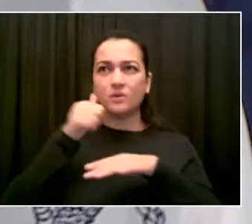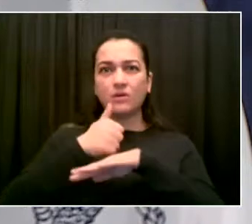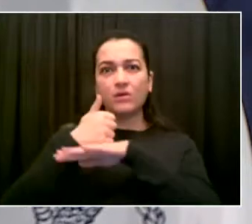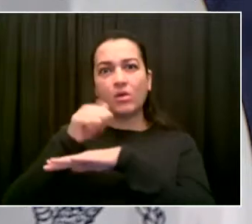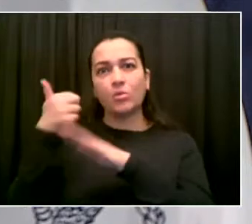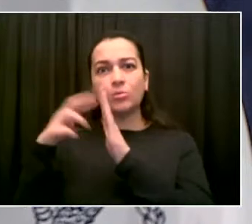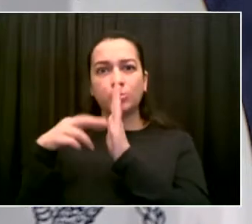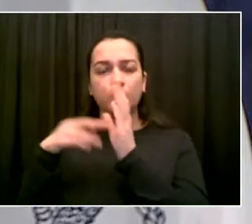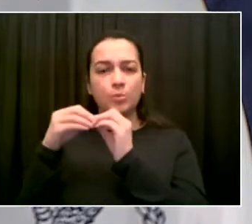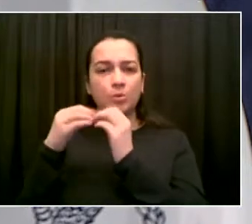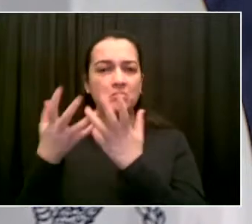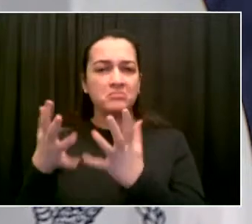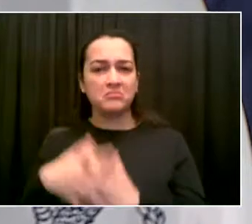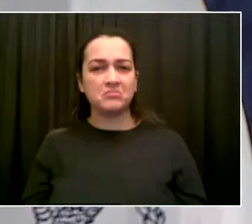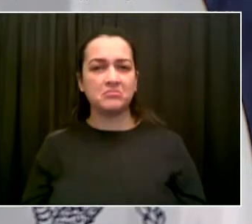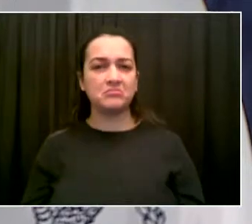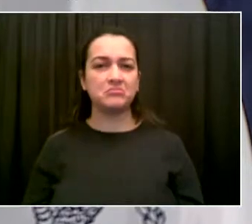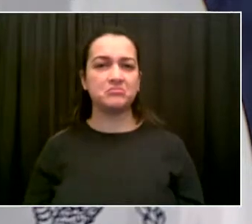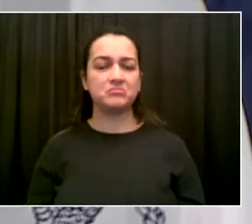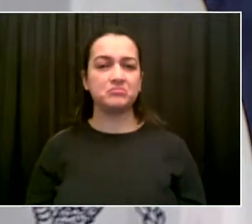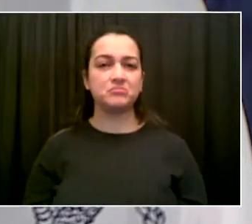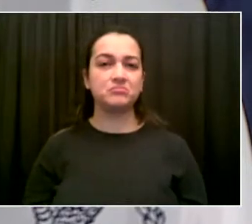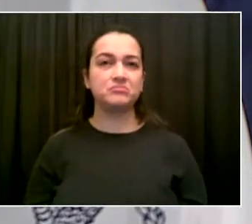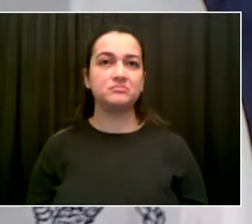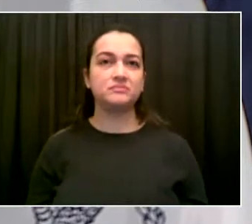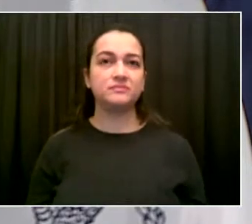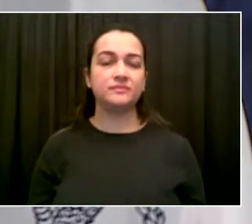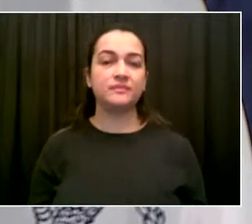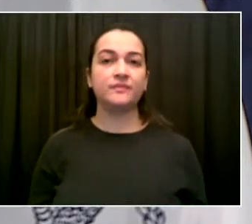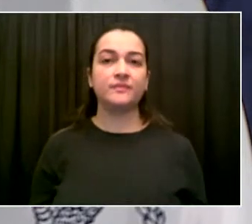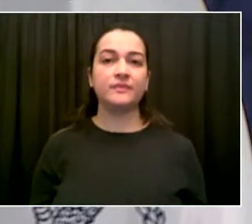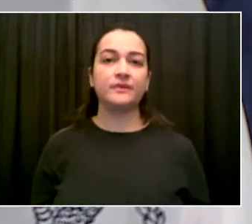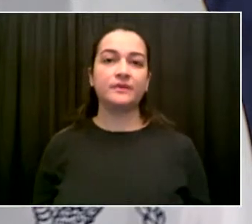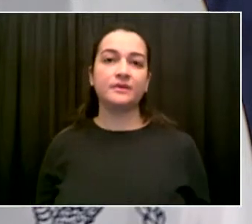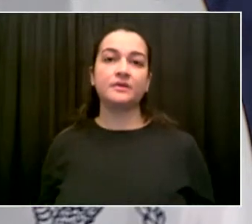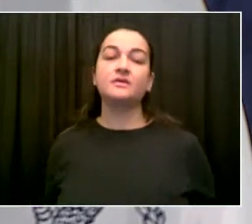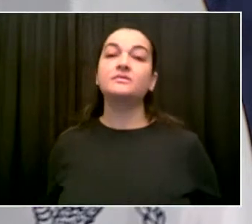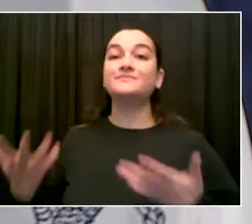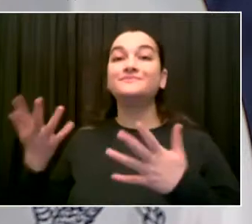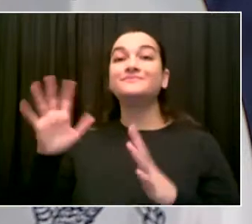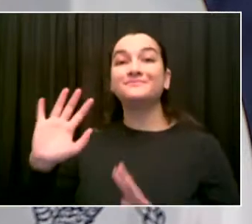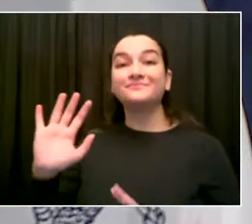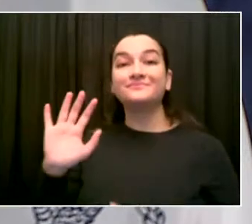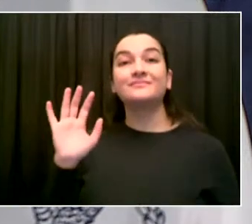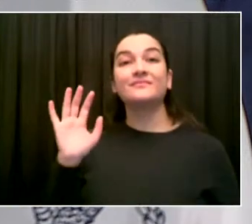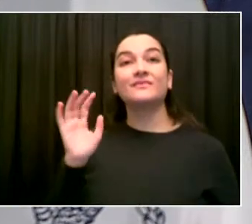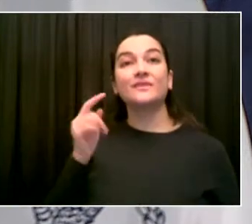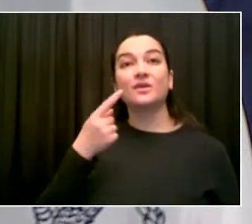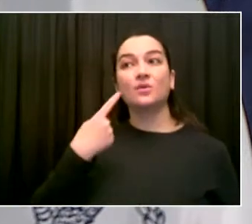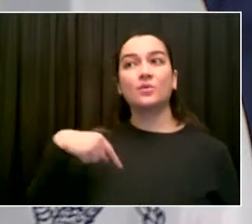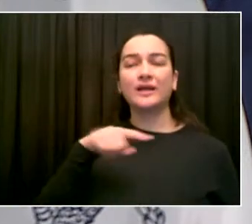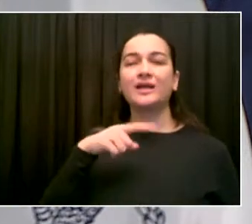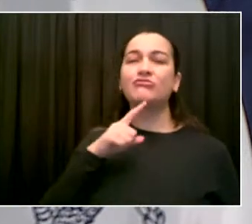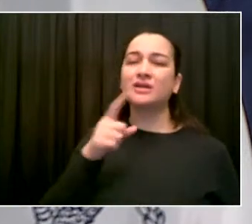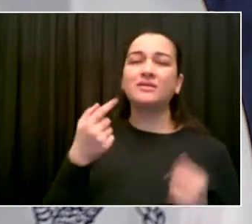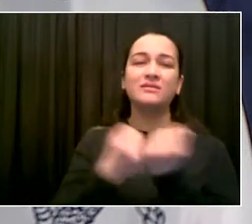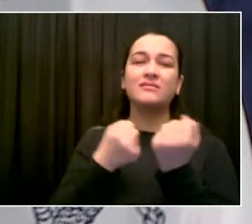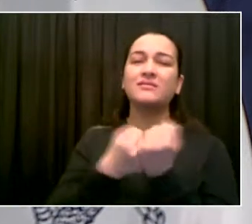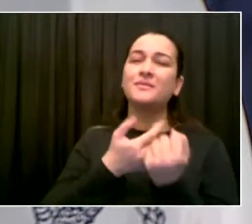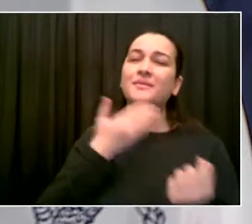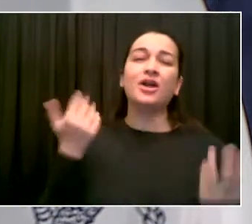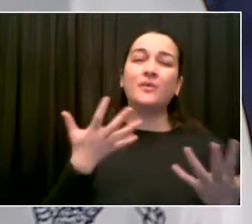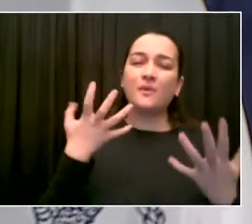we really believe in outdoor sports in terms of city. I don't want to be any confusion between what the state has said